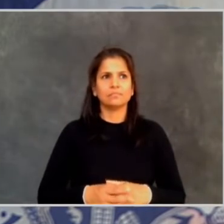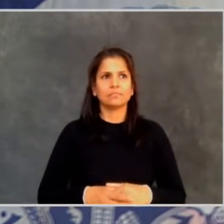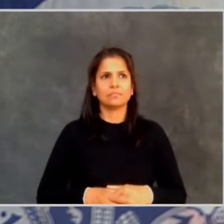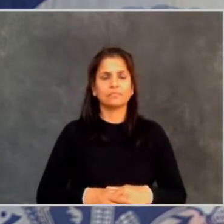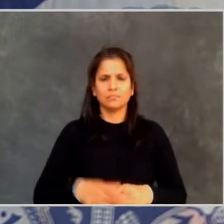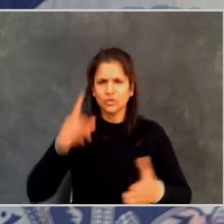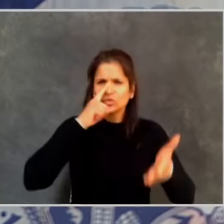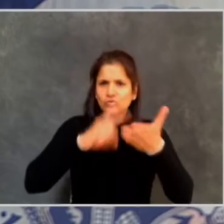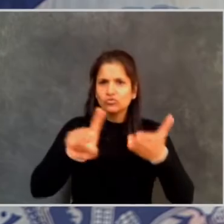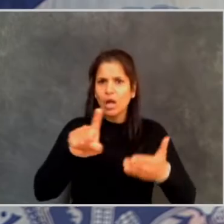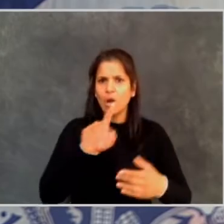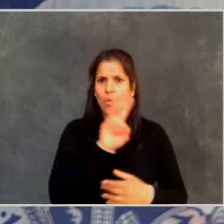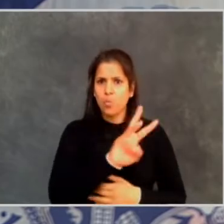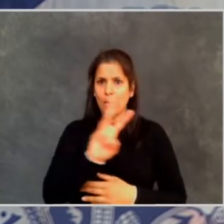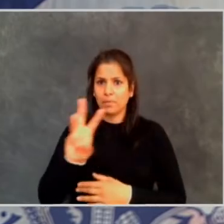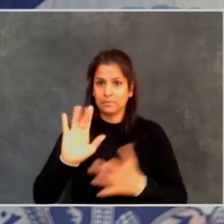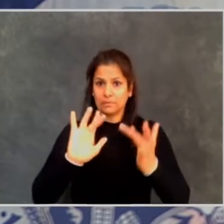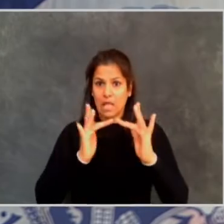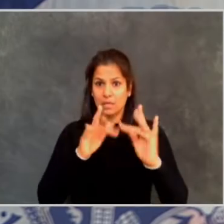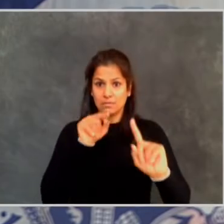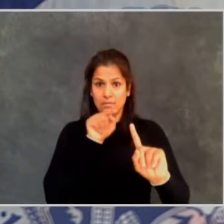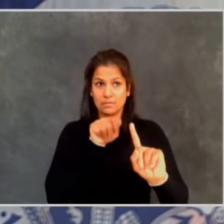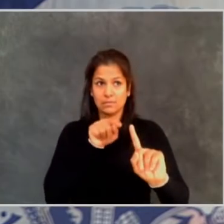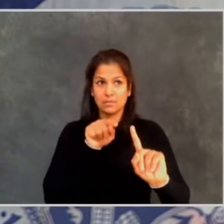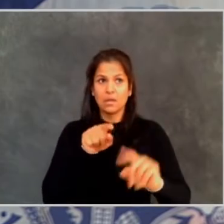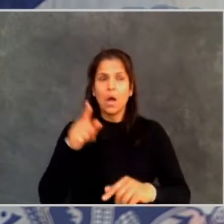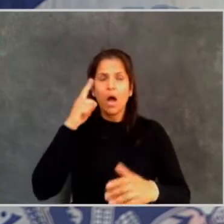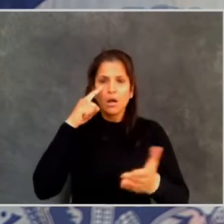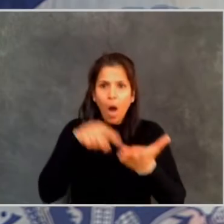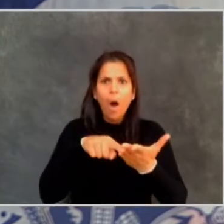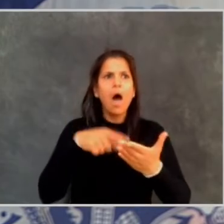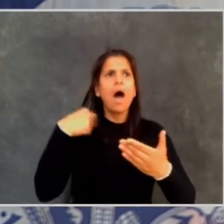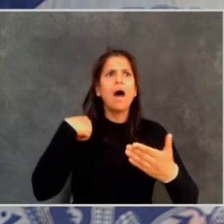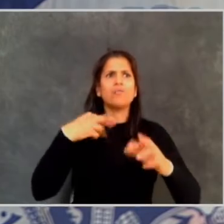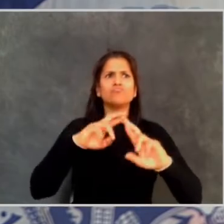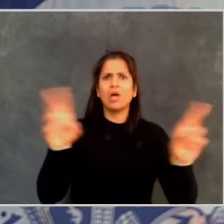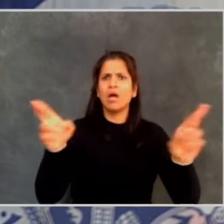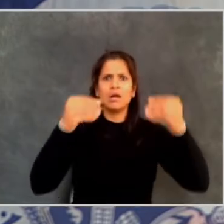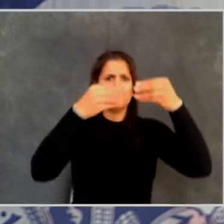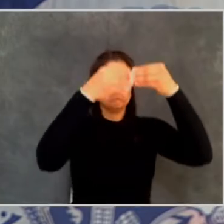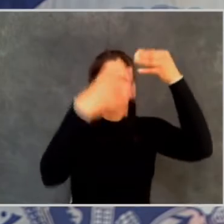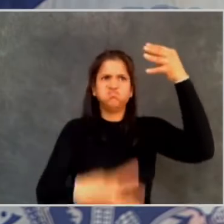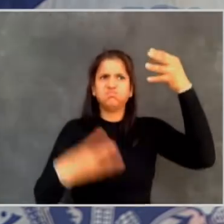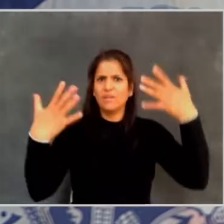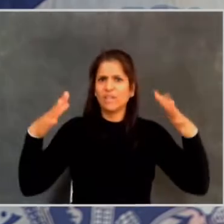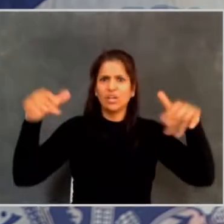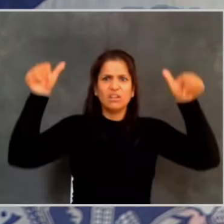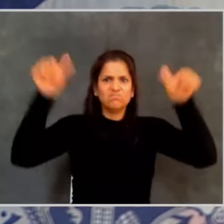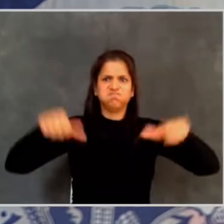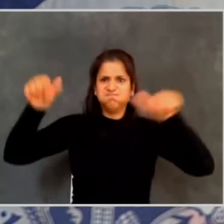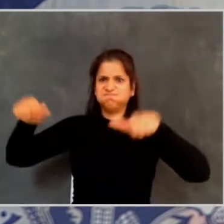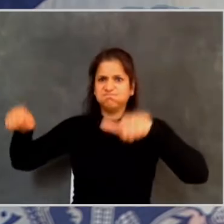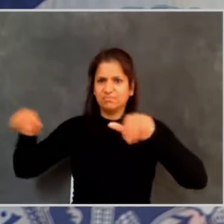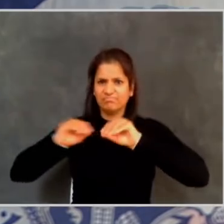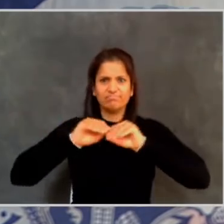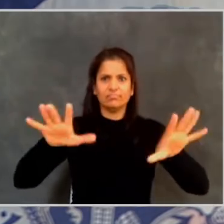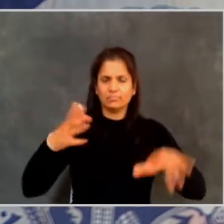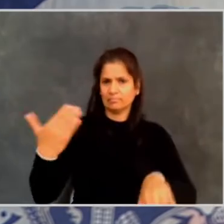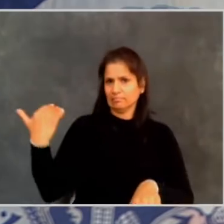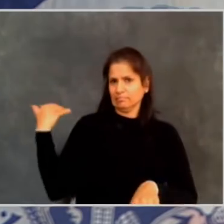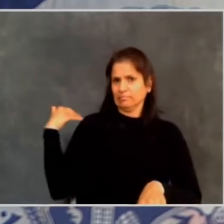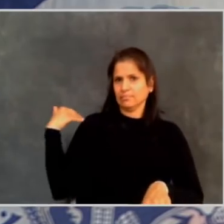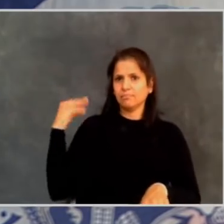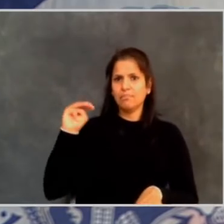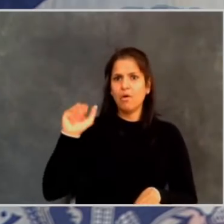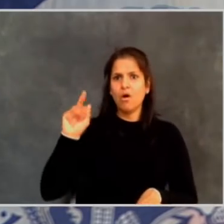do a few weeks ago. Like I said, the grassroots outreach would have been unthinkable a few weeks ago. It's still going to be tough now. I